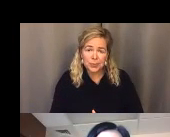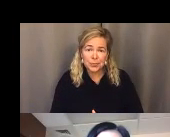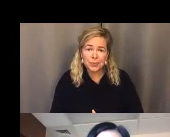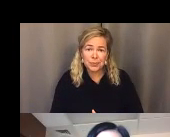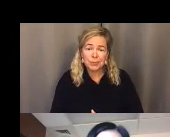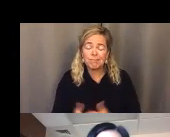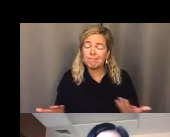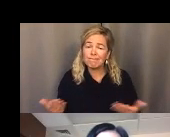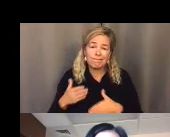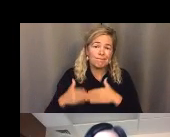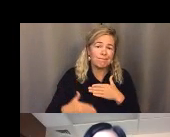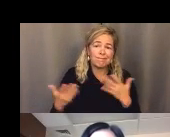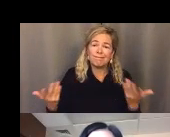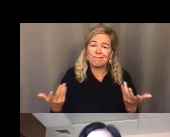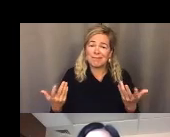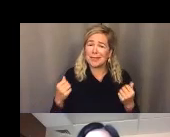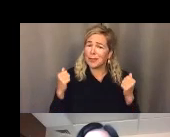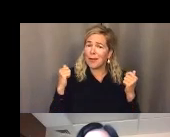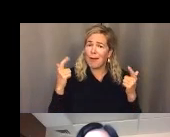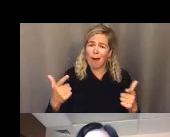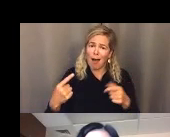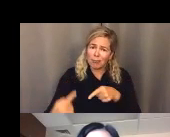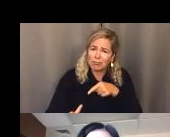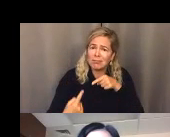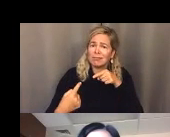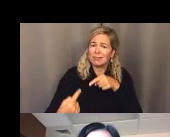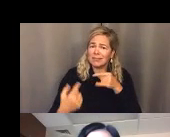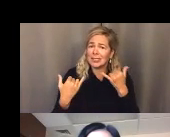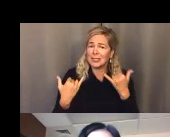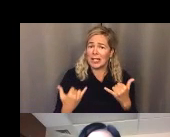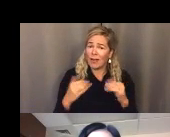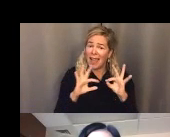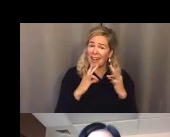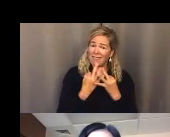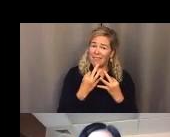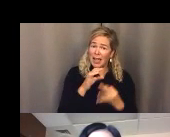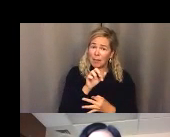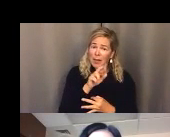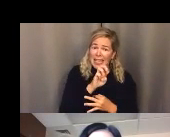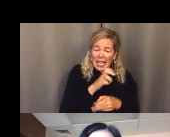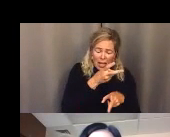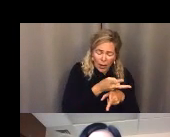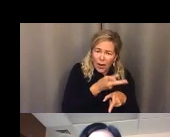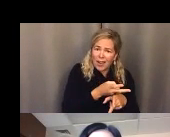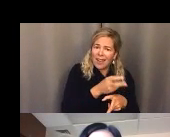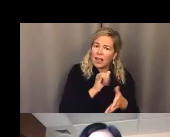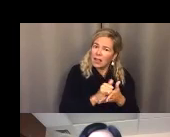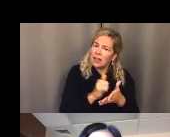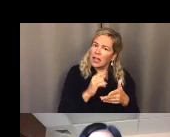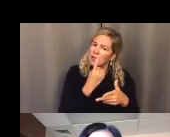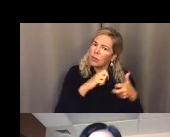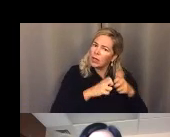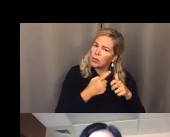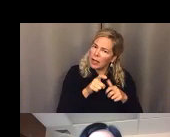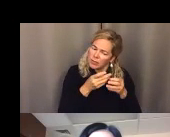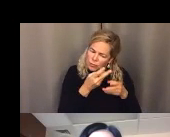all struggling in these challenging times, and family care is one of the many issues we're dealing with, but we're showing remarkable strength and resilience,